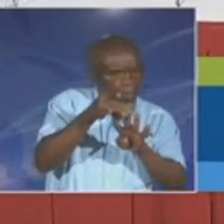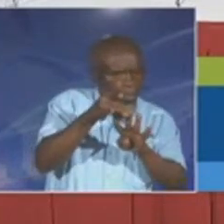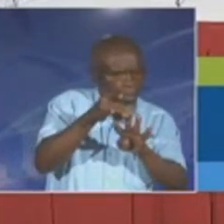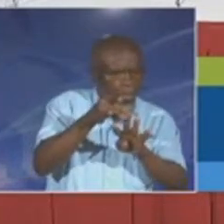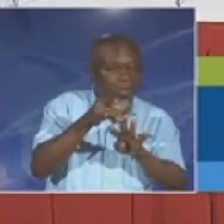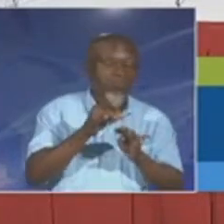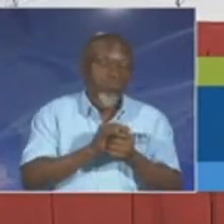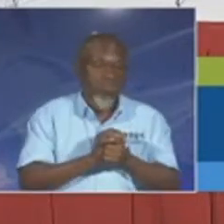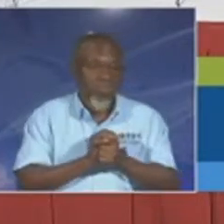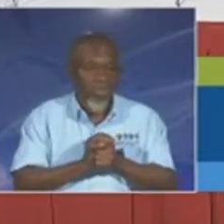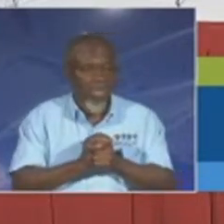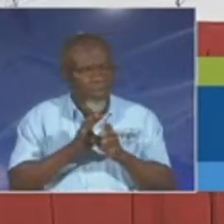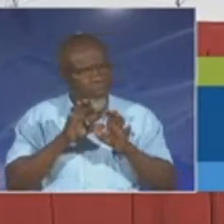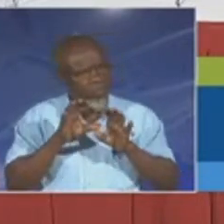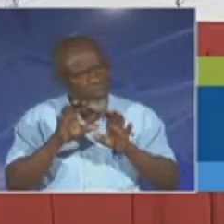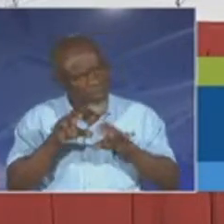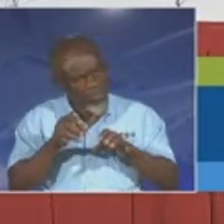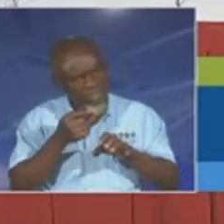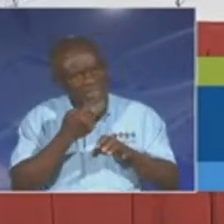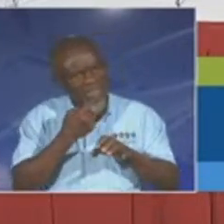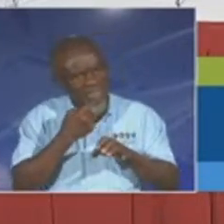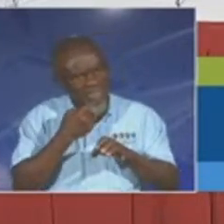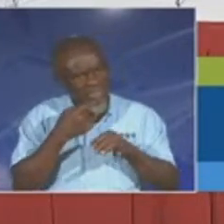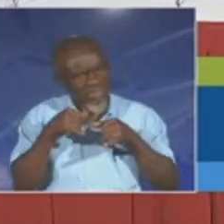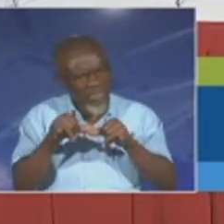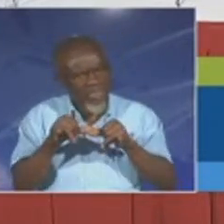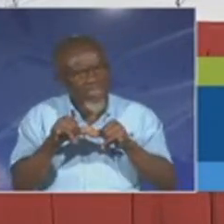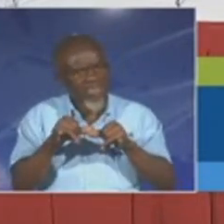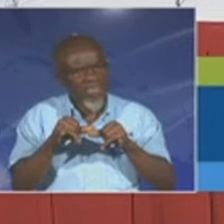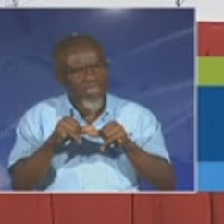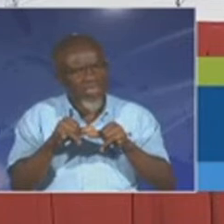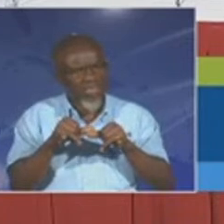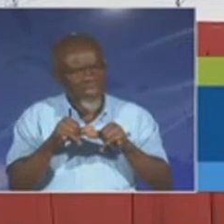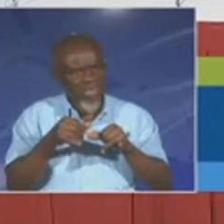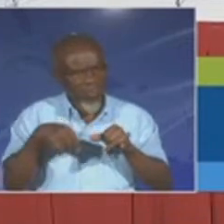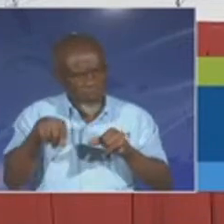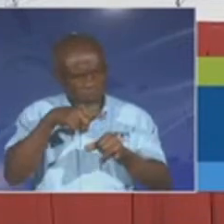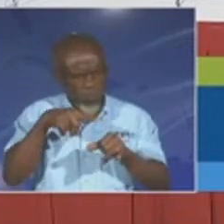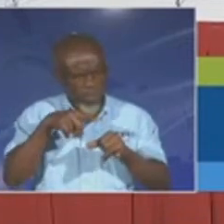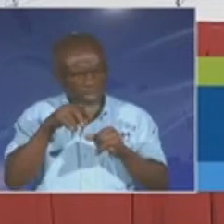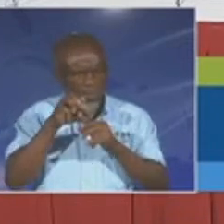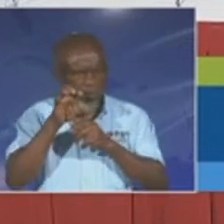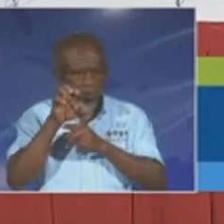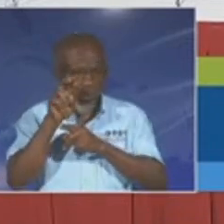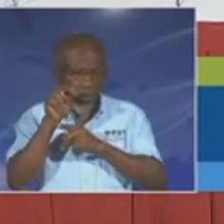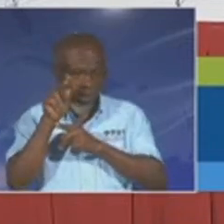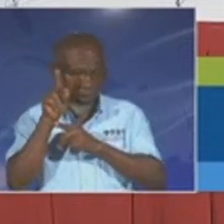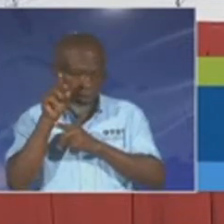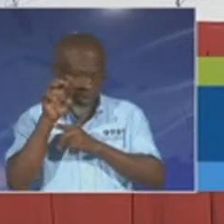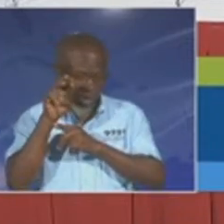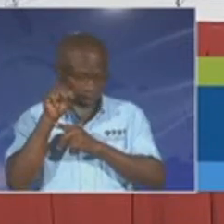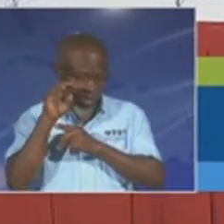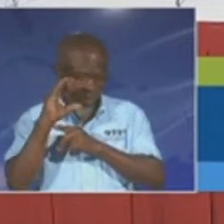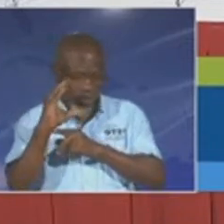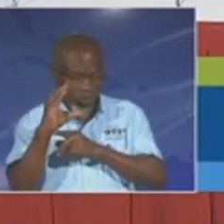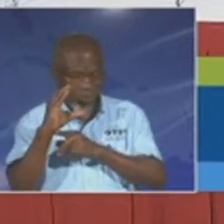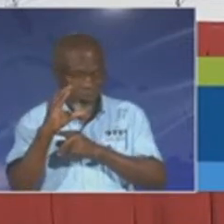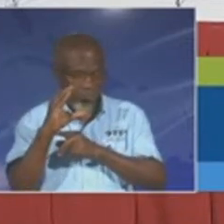And is this of concern to the Ministry of Health professionals? My second question goes to Dr.